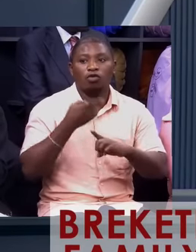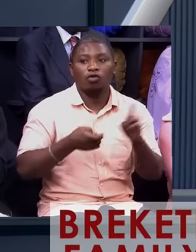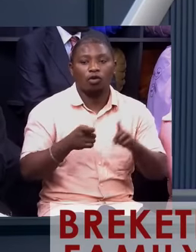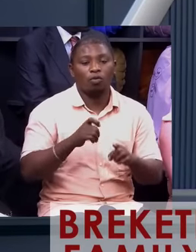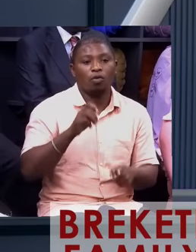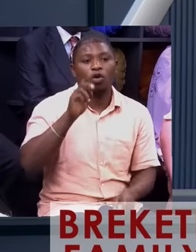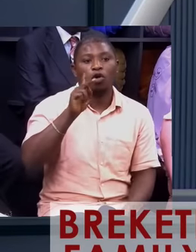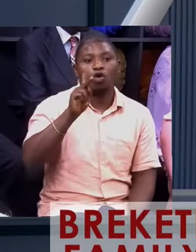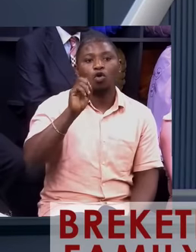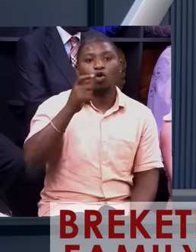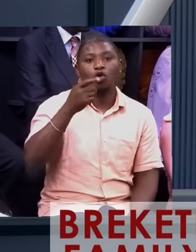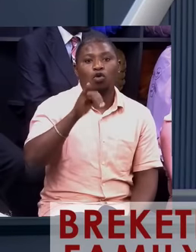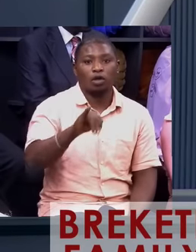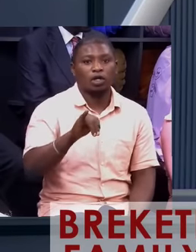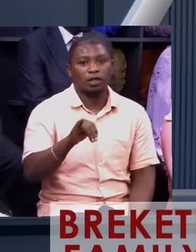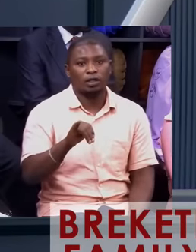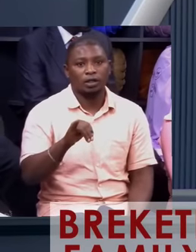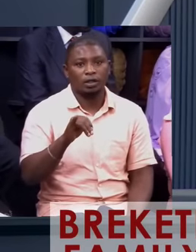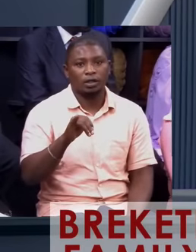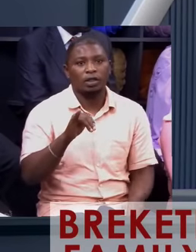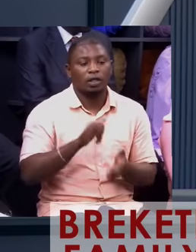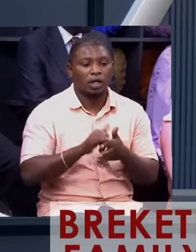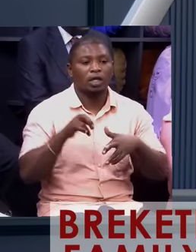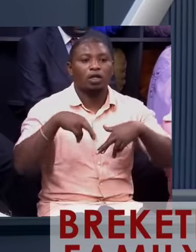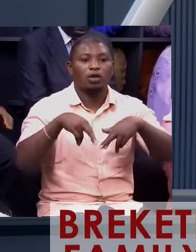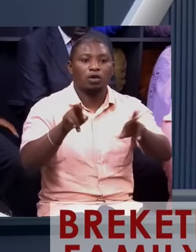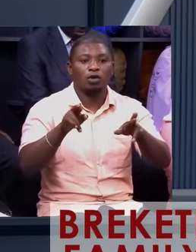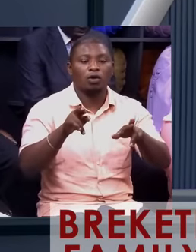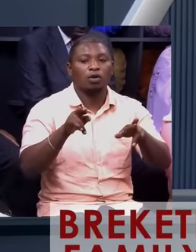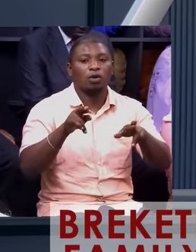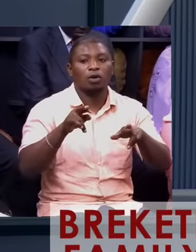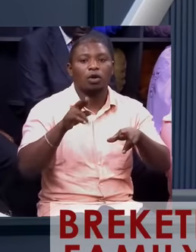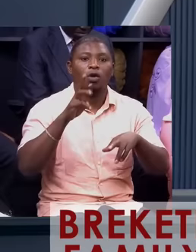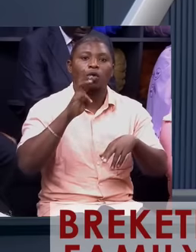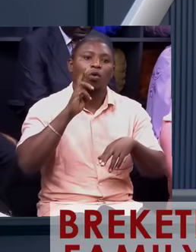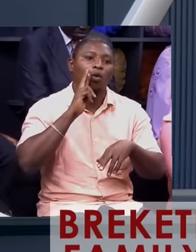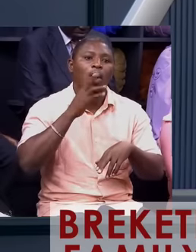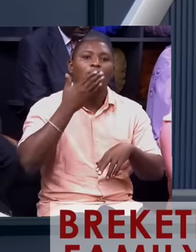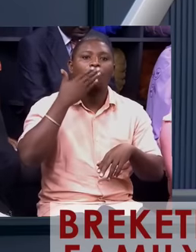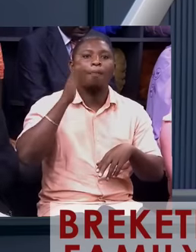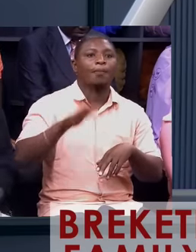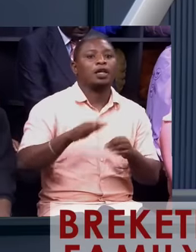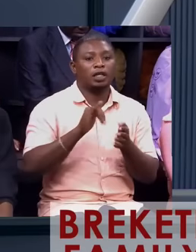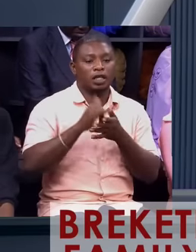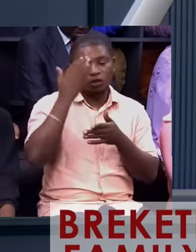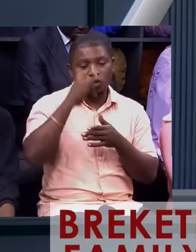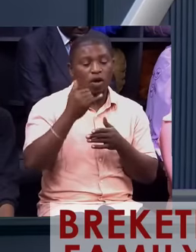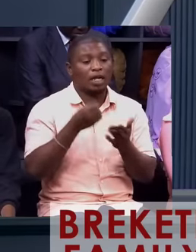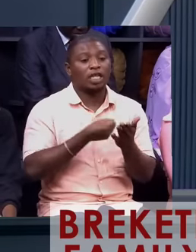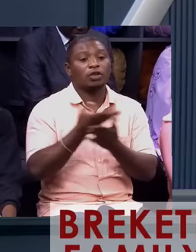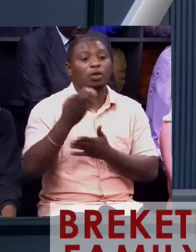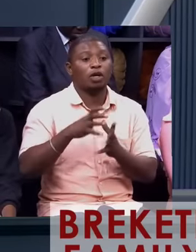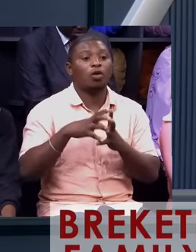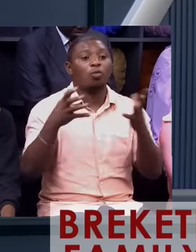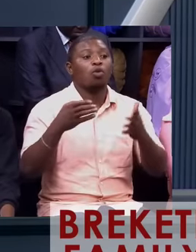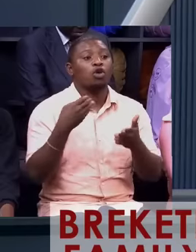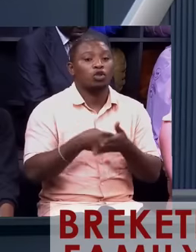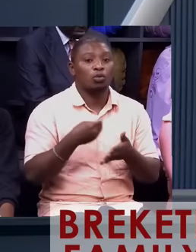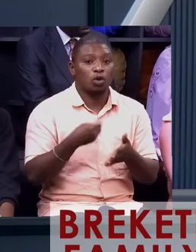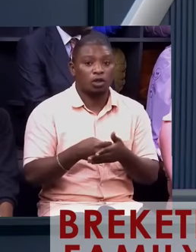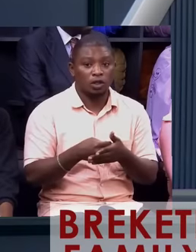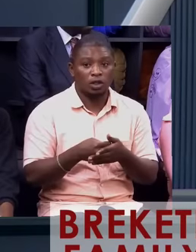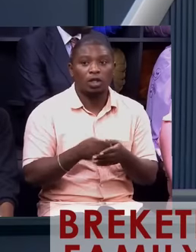from from West justify after